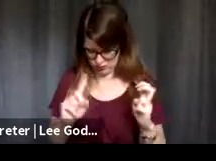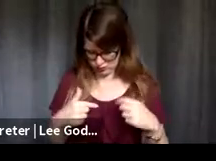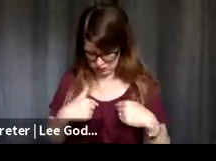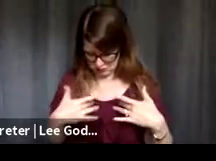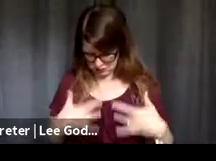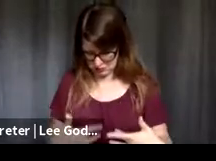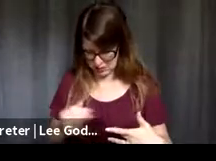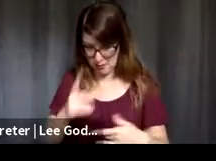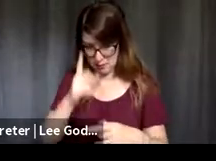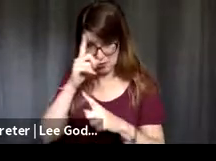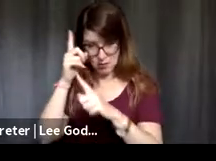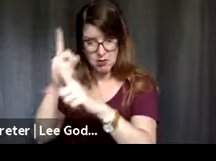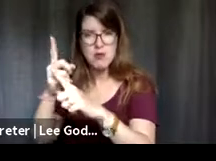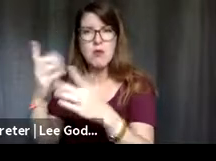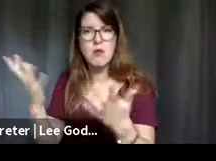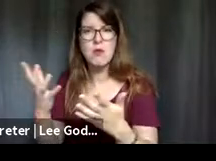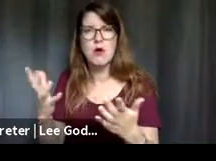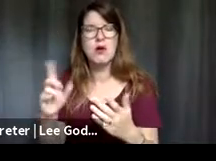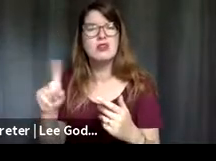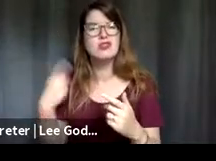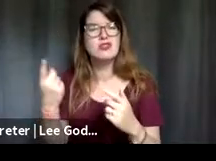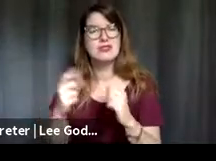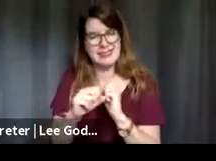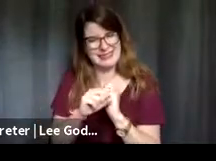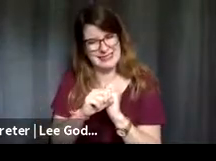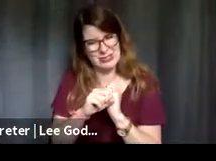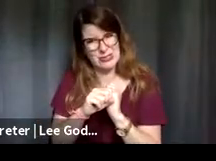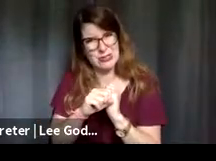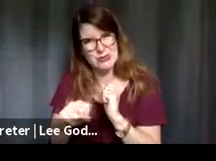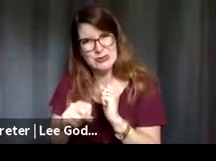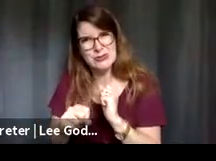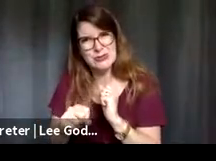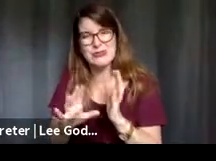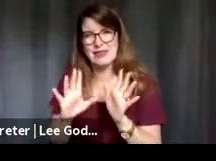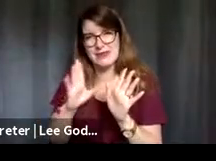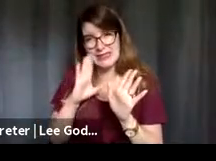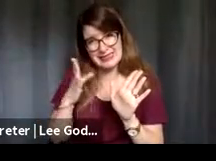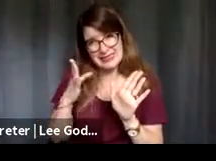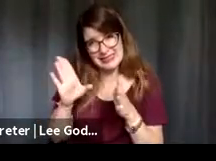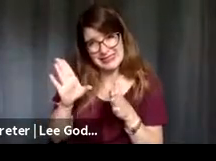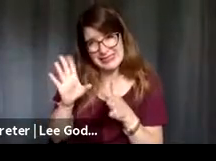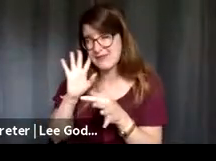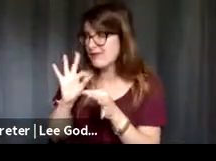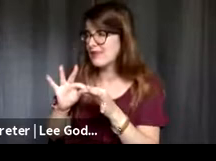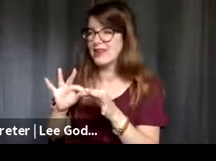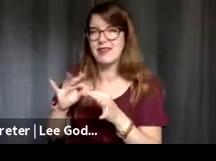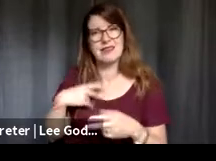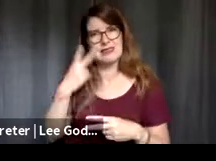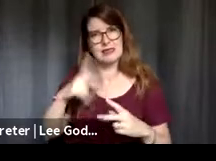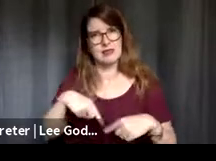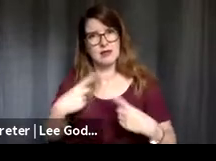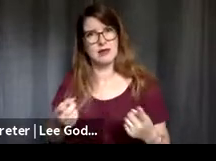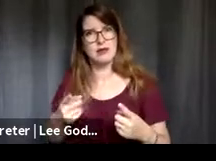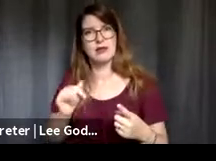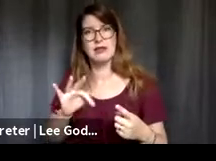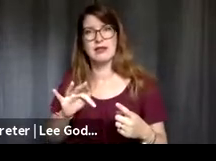where do I want to be? And then just stretch your heart, stretch your faith, and see, like we've been talking about, if you